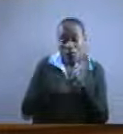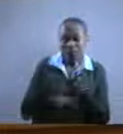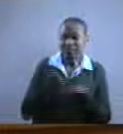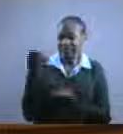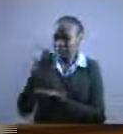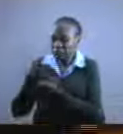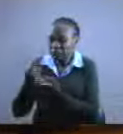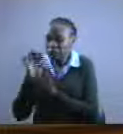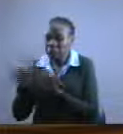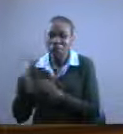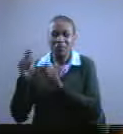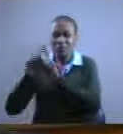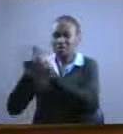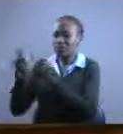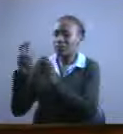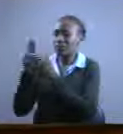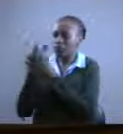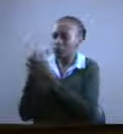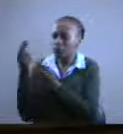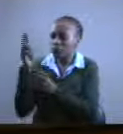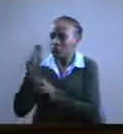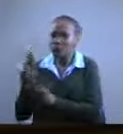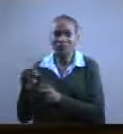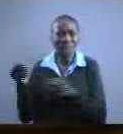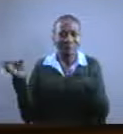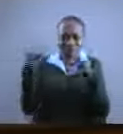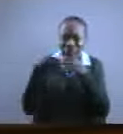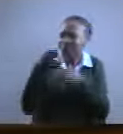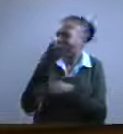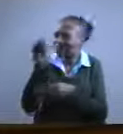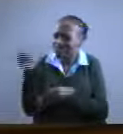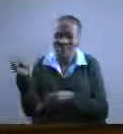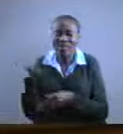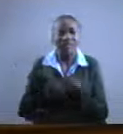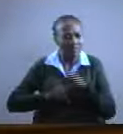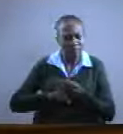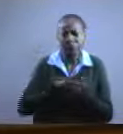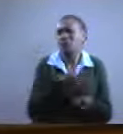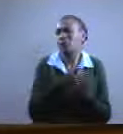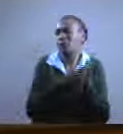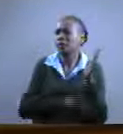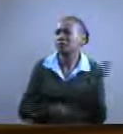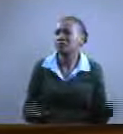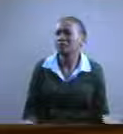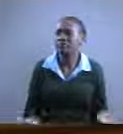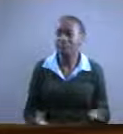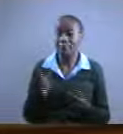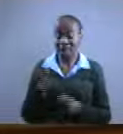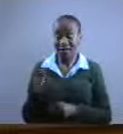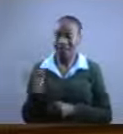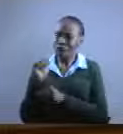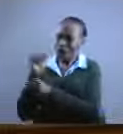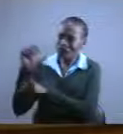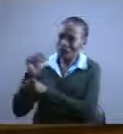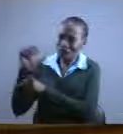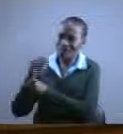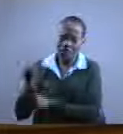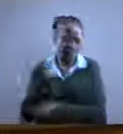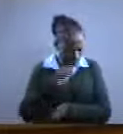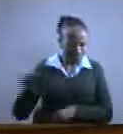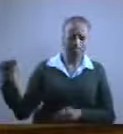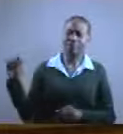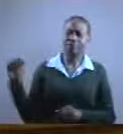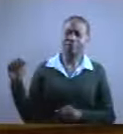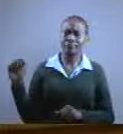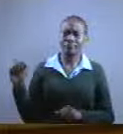economists, trade unions, and all of the parties in this House. Unfortunately, while it had this broad support, COSATU opposed it and